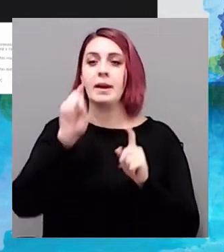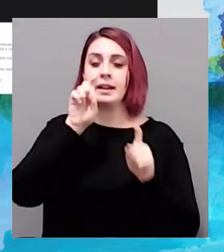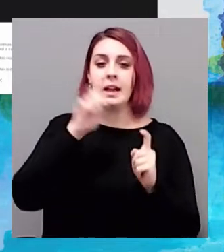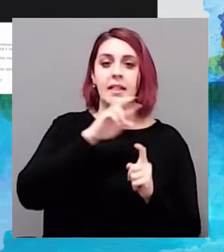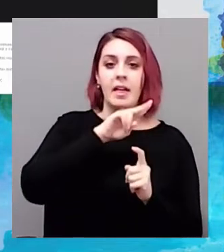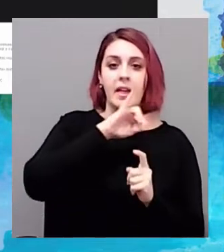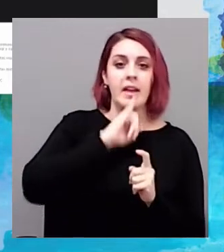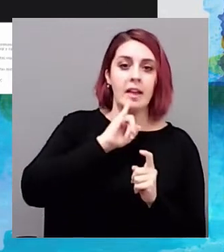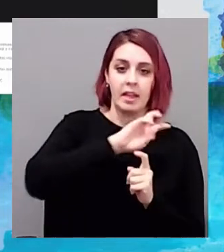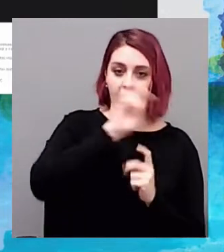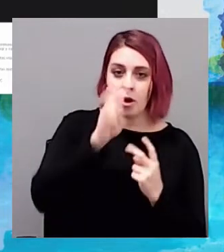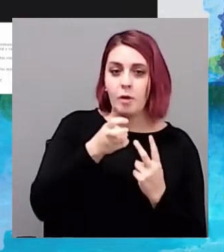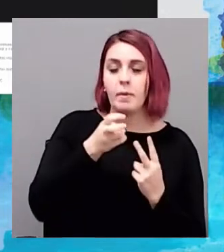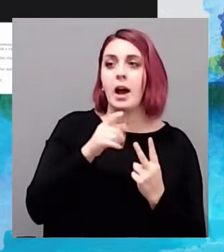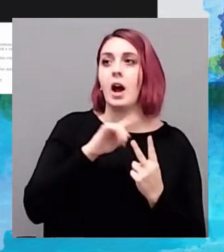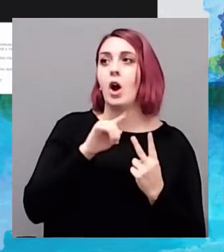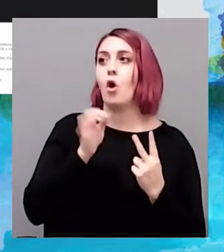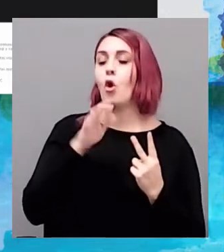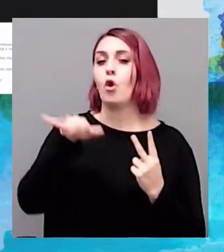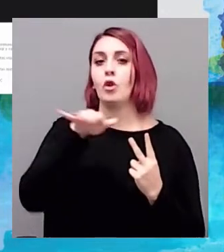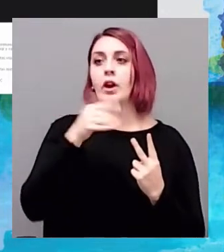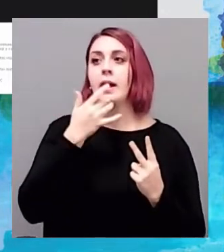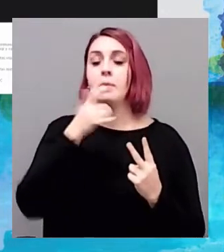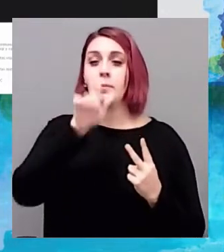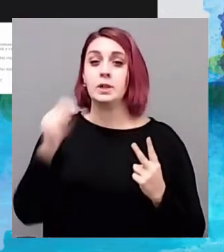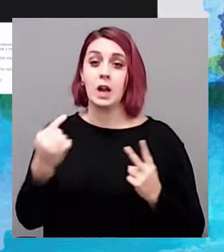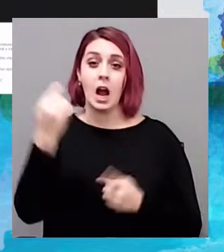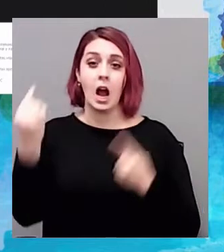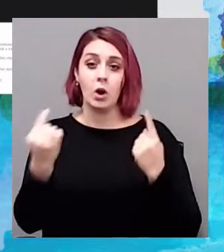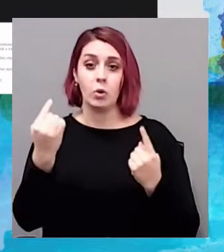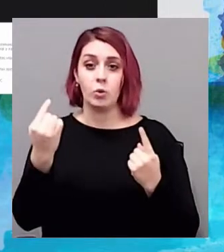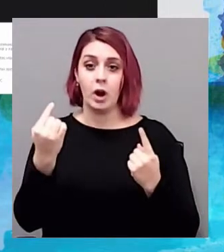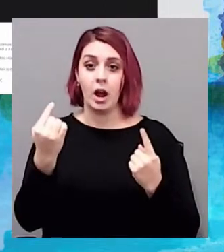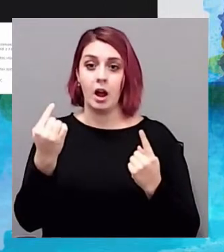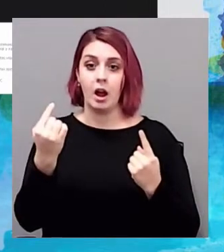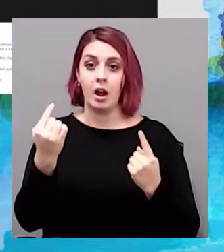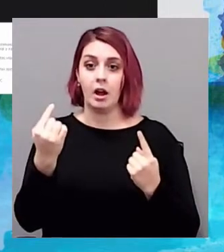this is being done in the studies of language,